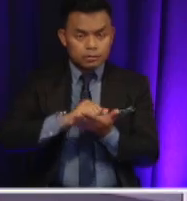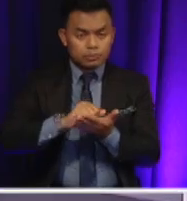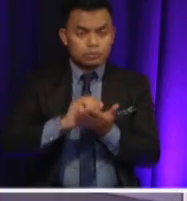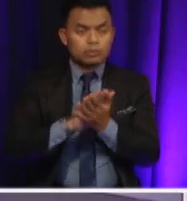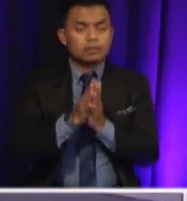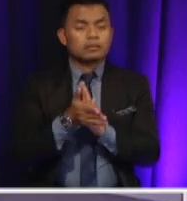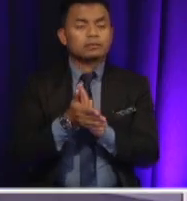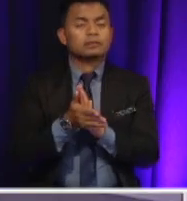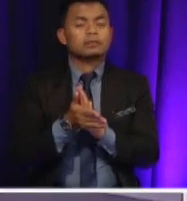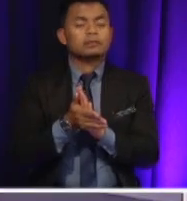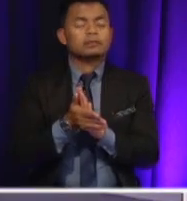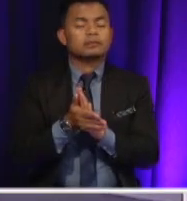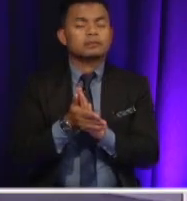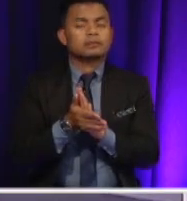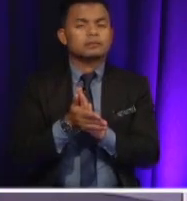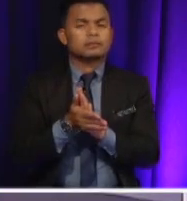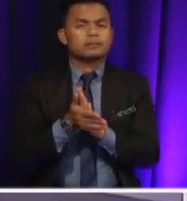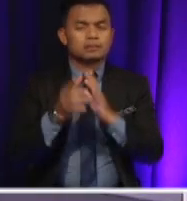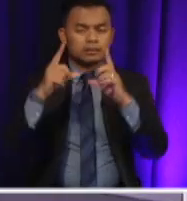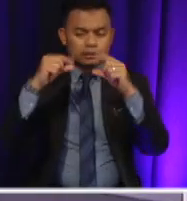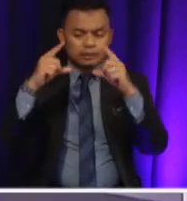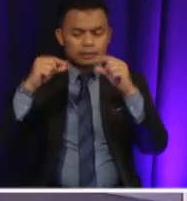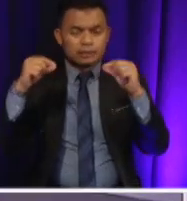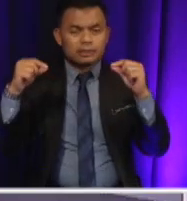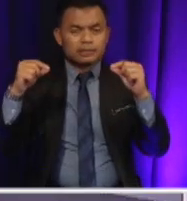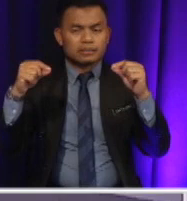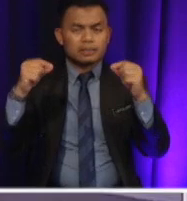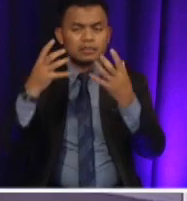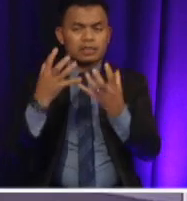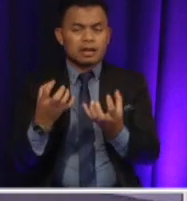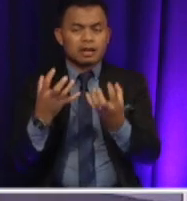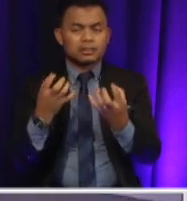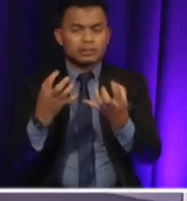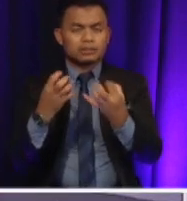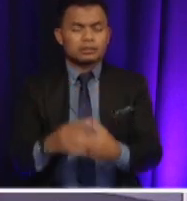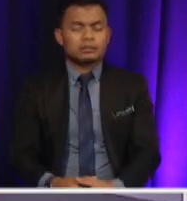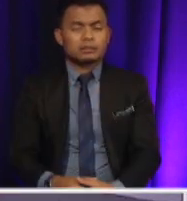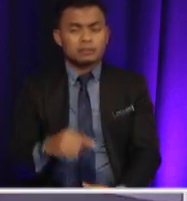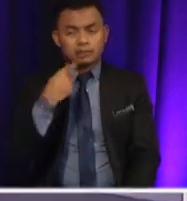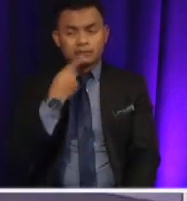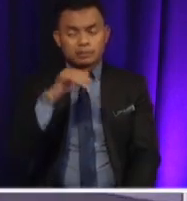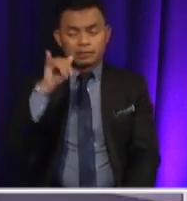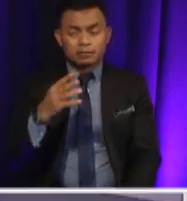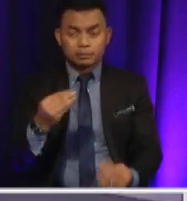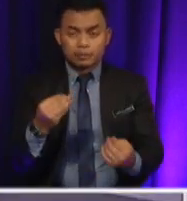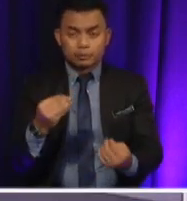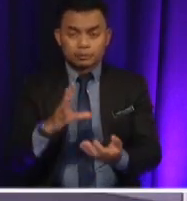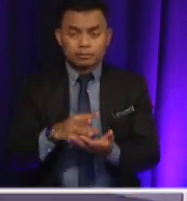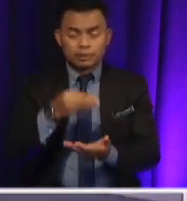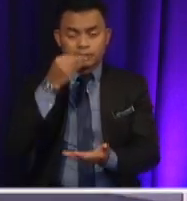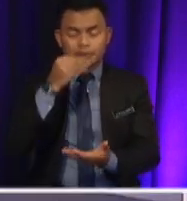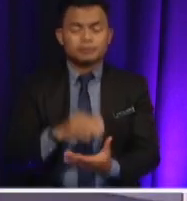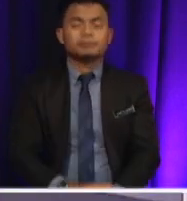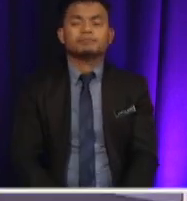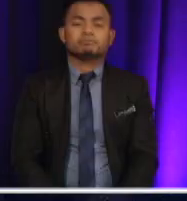become It'll sticky, Become hardened, cakey, and who wants to eat it? Yeah. Right? So it's sad.